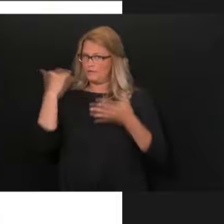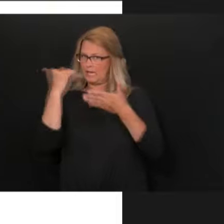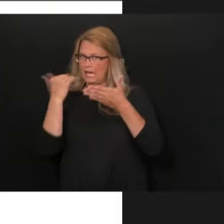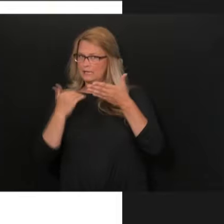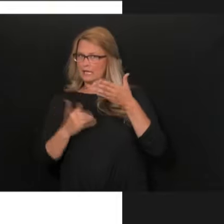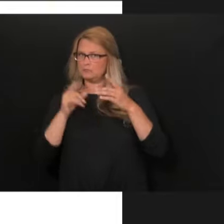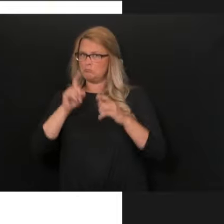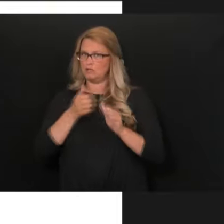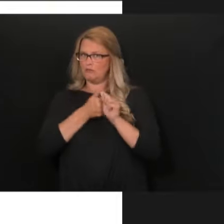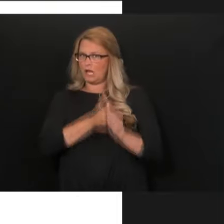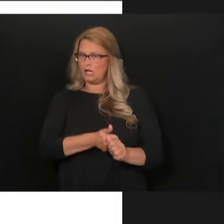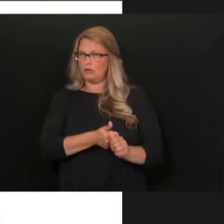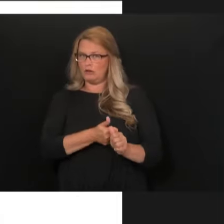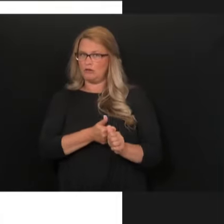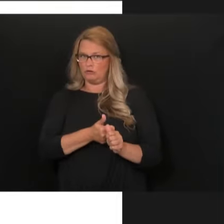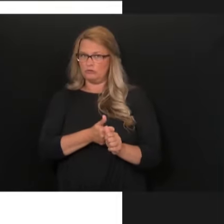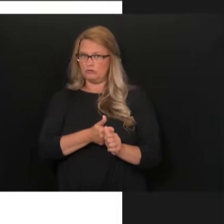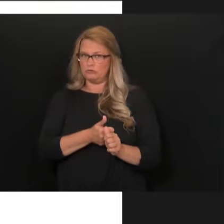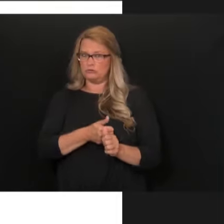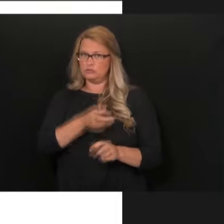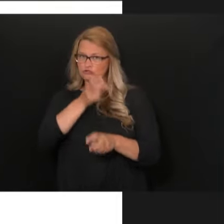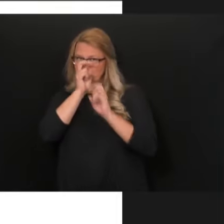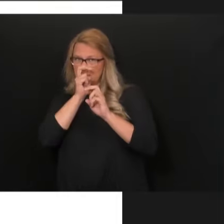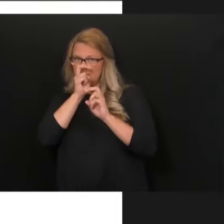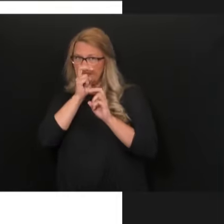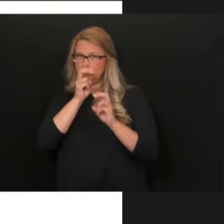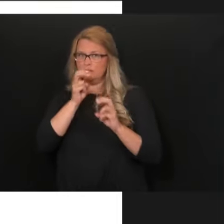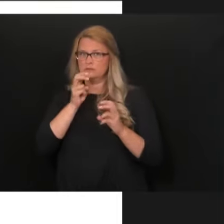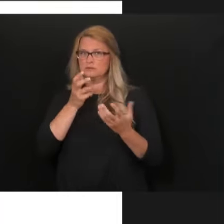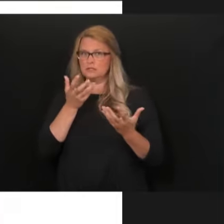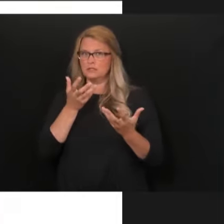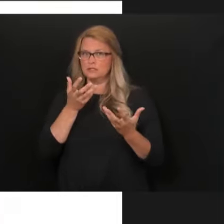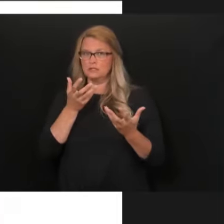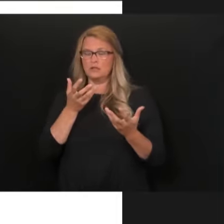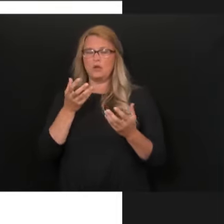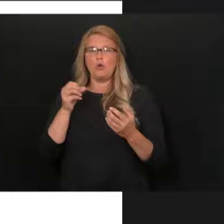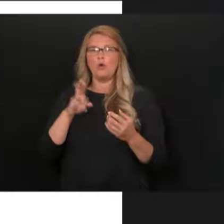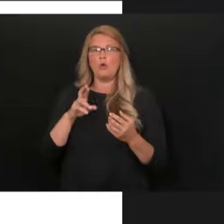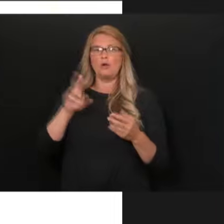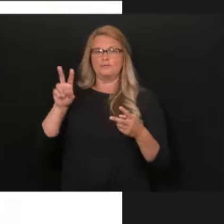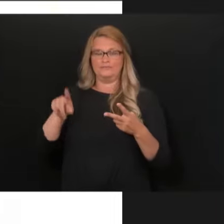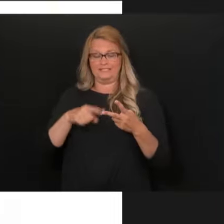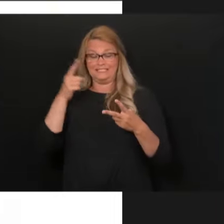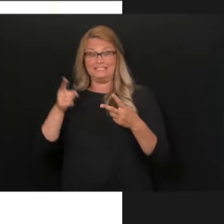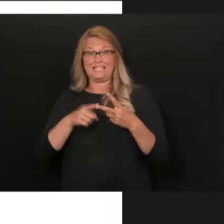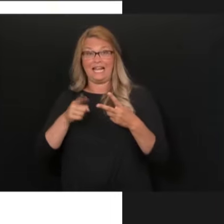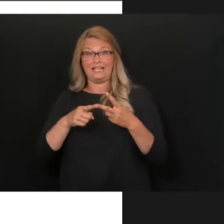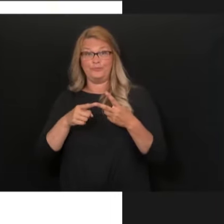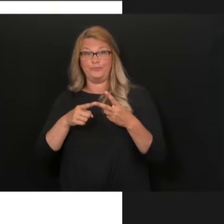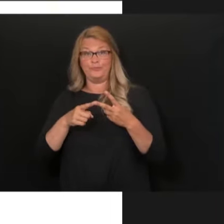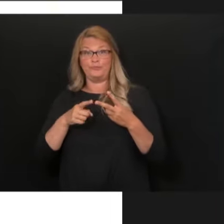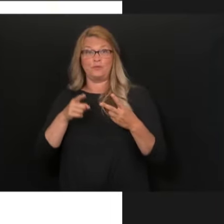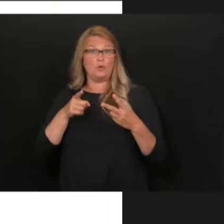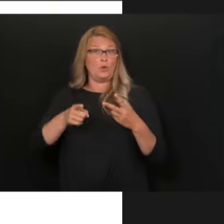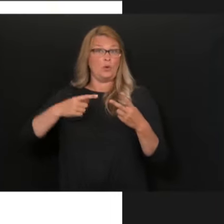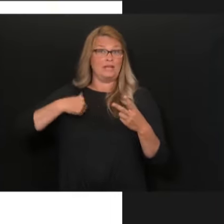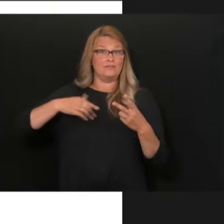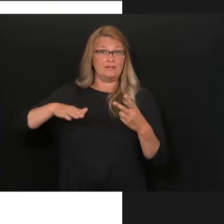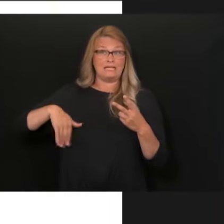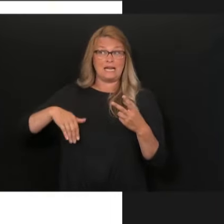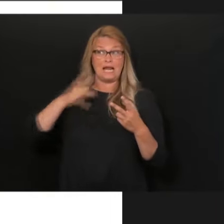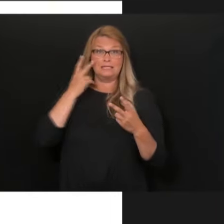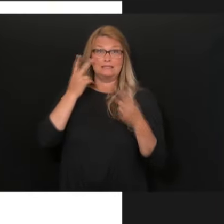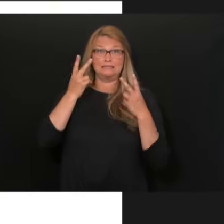have to follow them pretty strictly, or else they get into the weeds? And secondly, even though we haven't seen, thankfully,